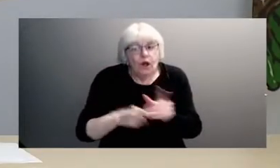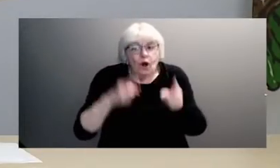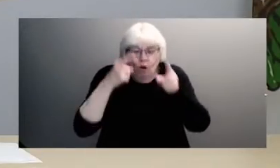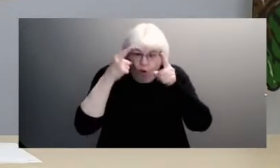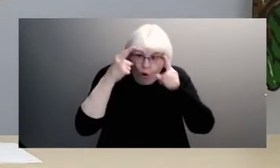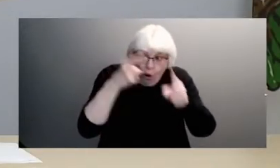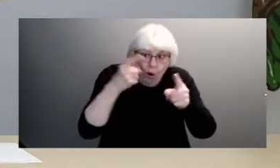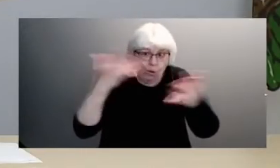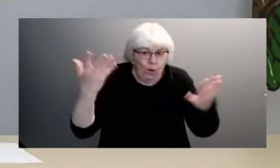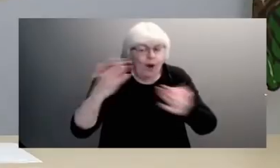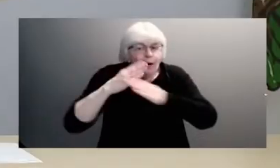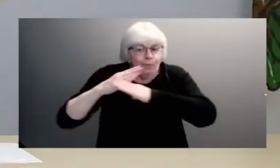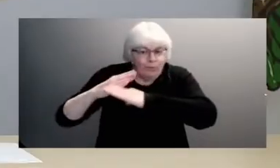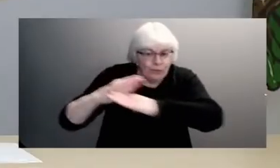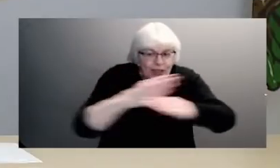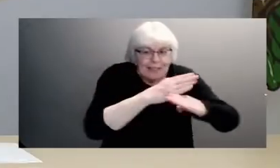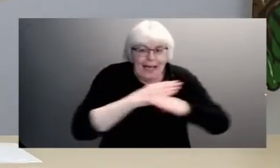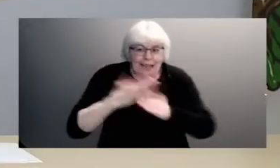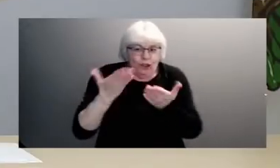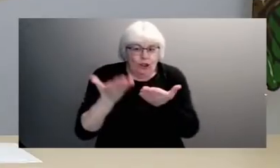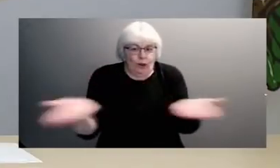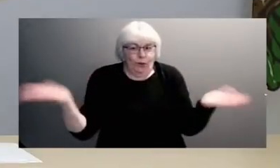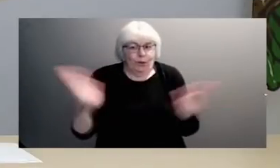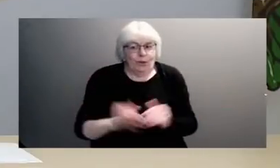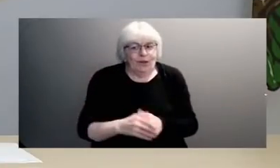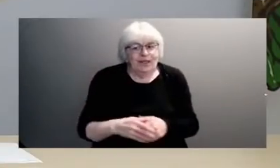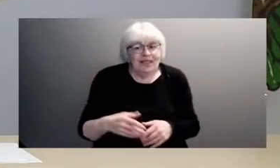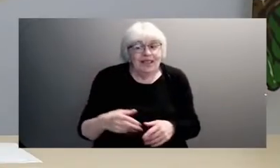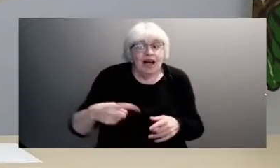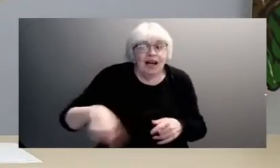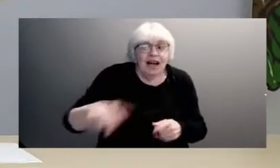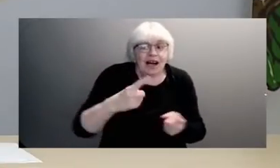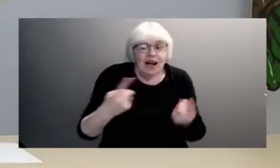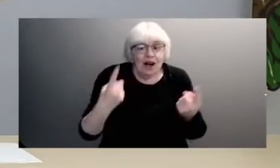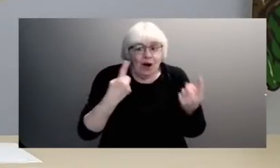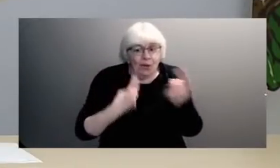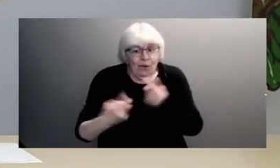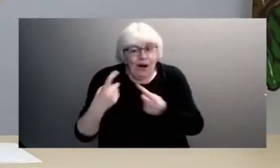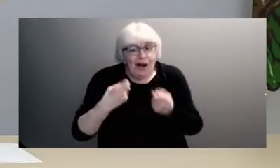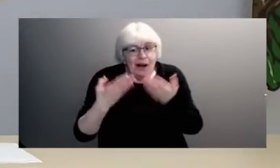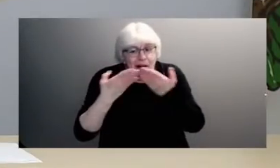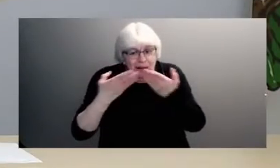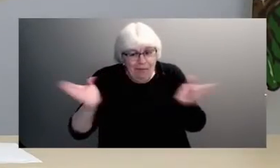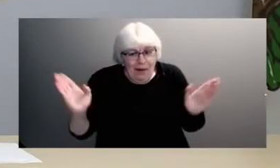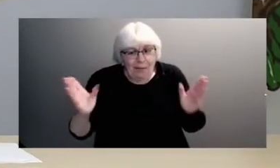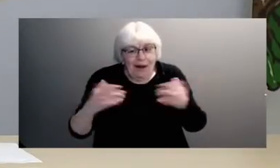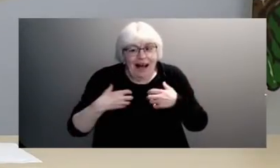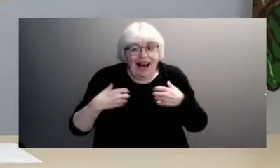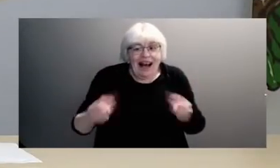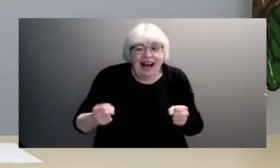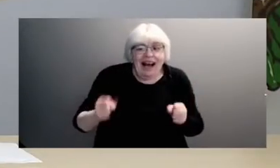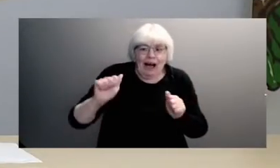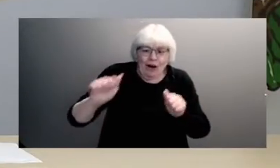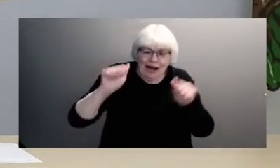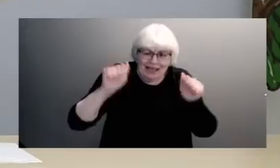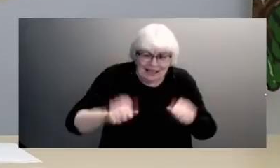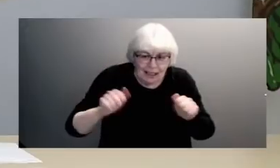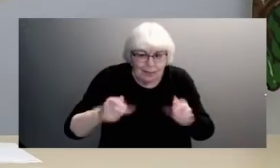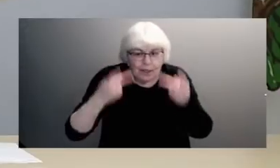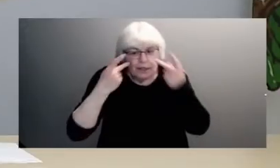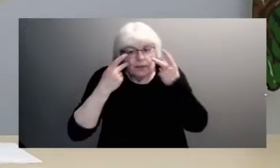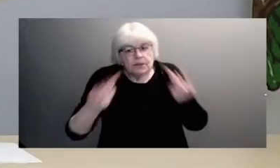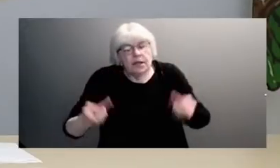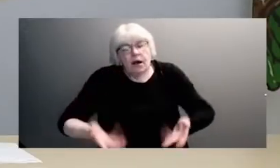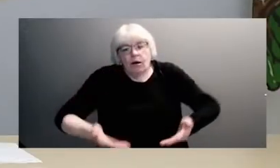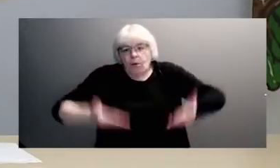protect our health system capacity, including public health capacity. Over the coming weeks, there is significant risk